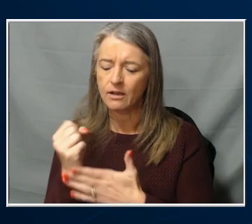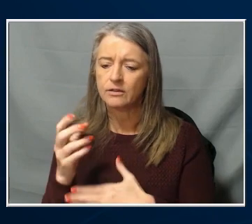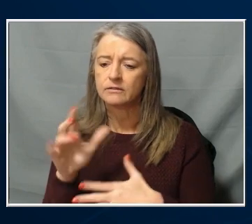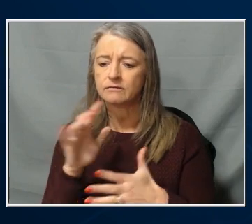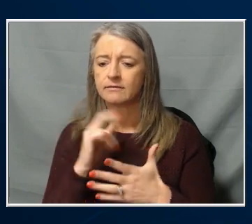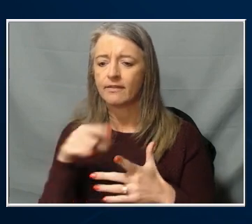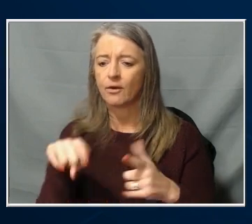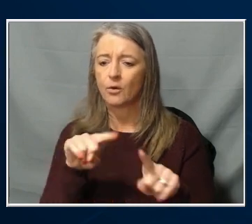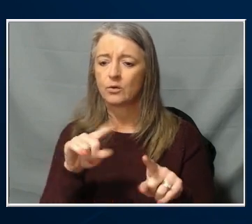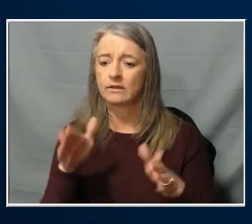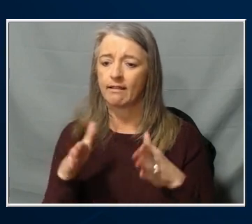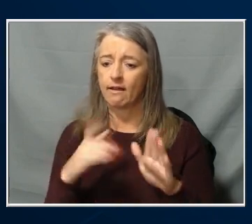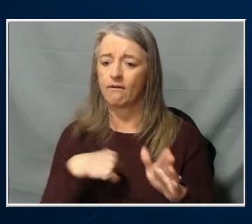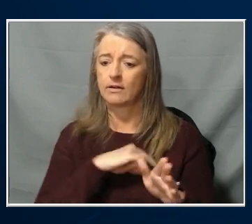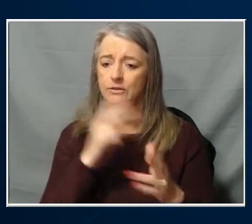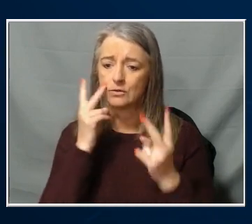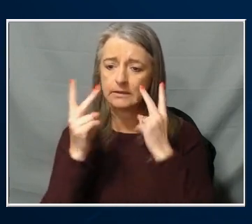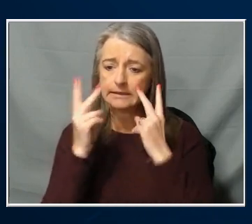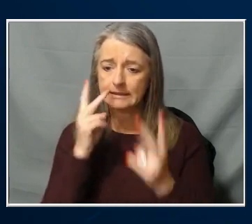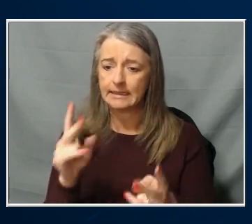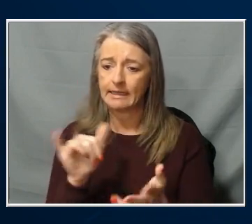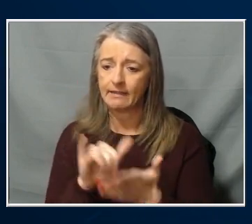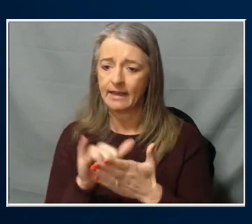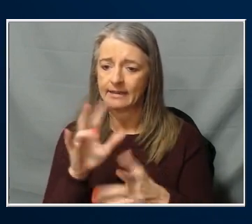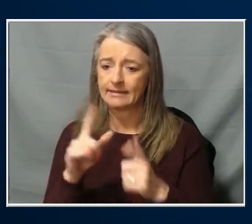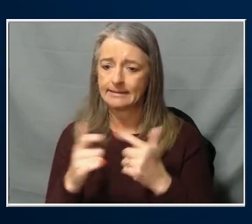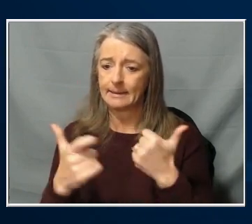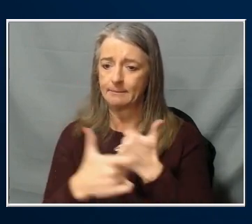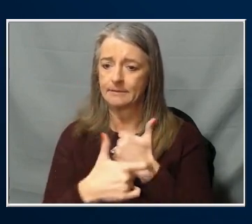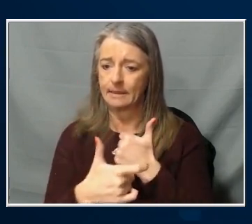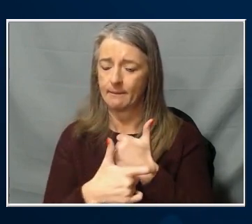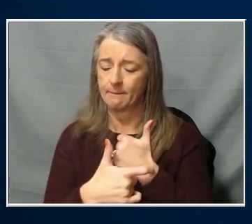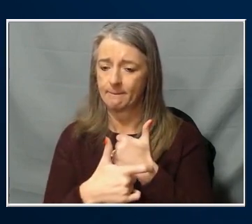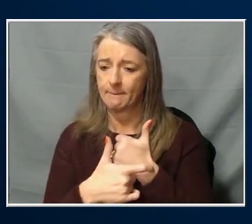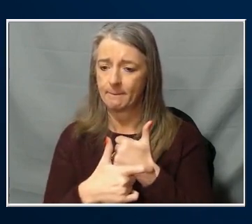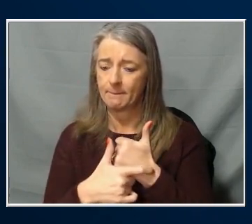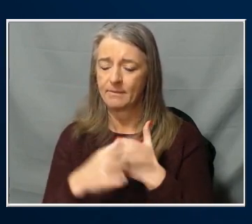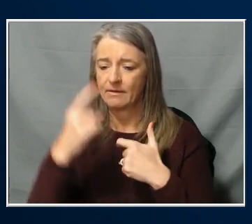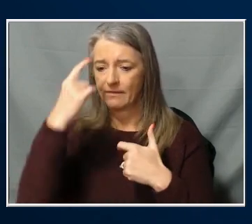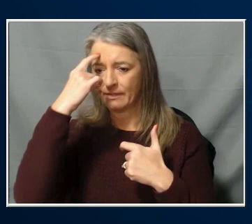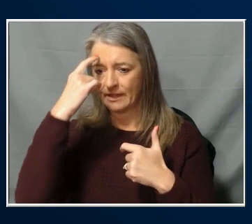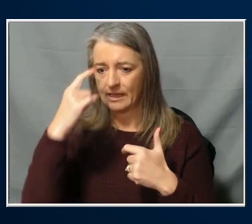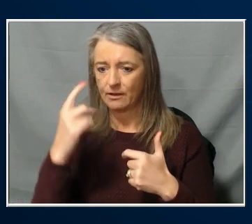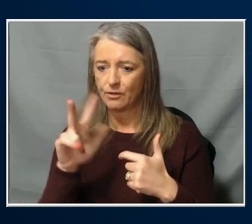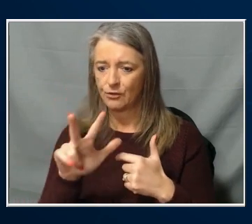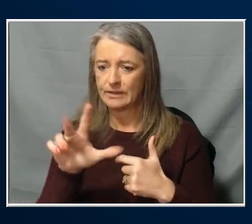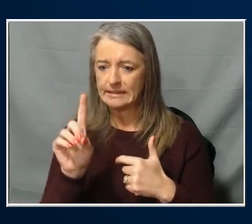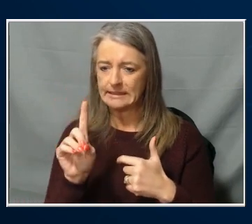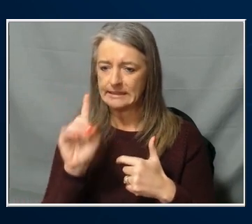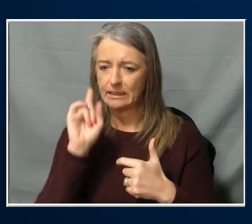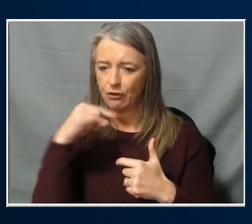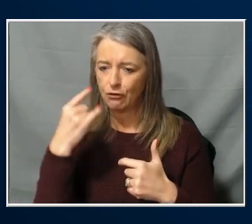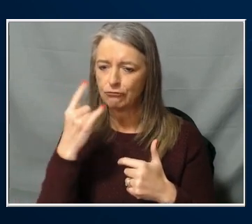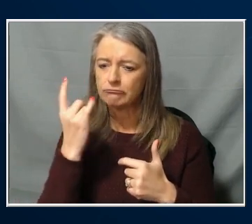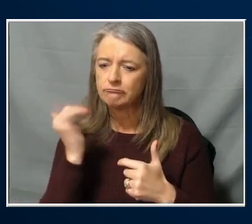us to see the instruments and the blood vessels at the same time. You have to think very three-dimensionally and